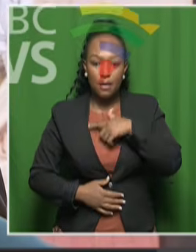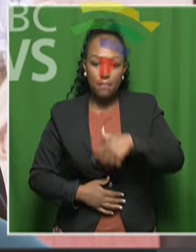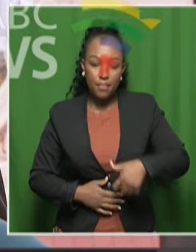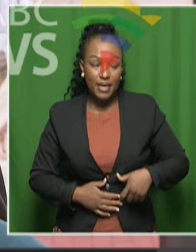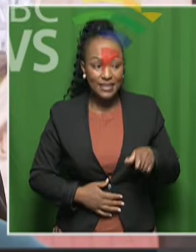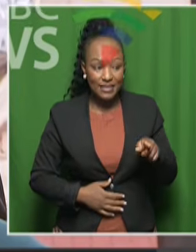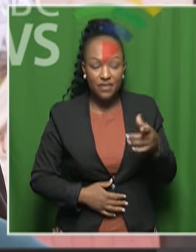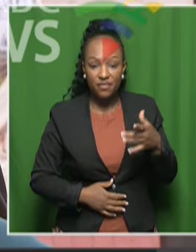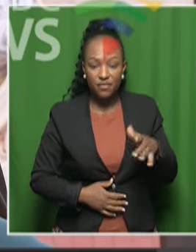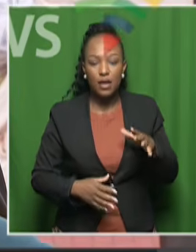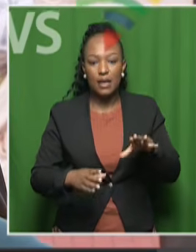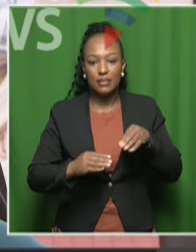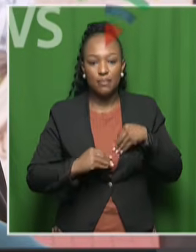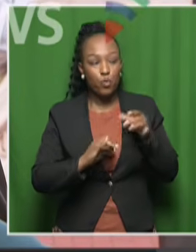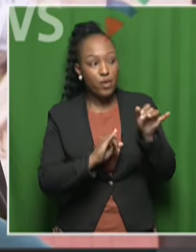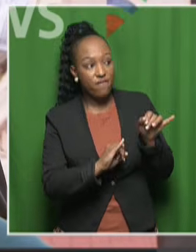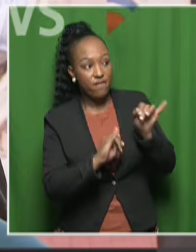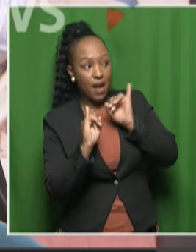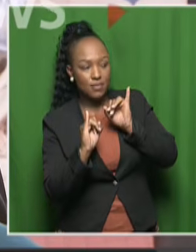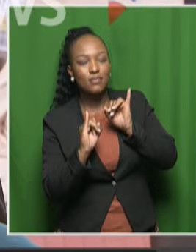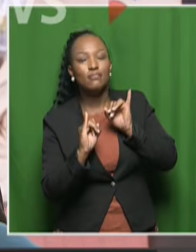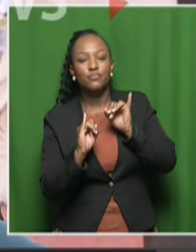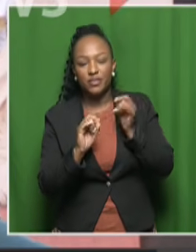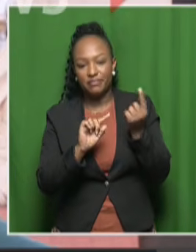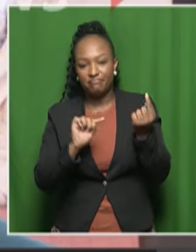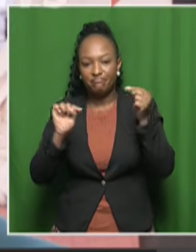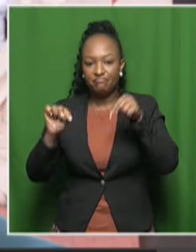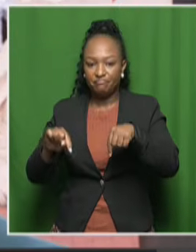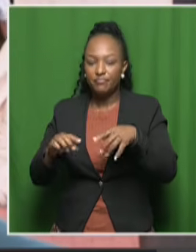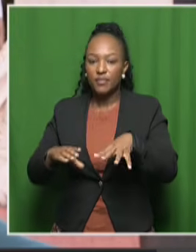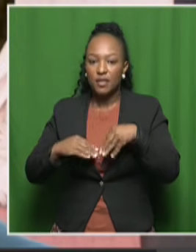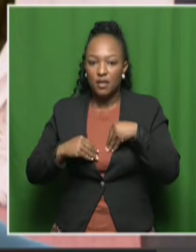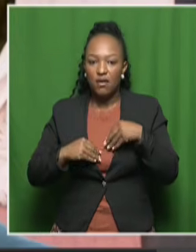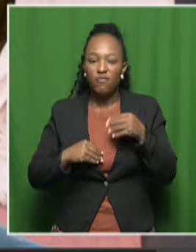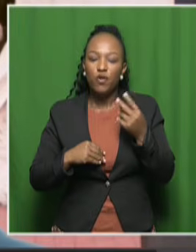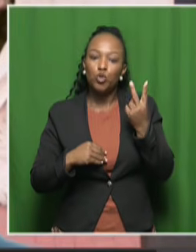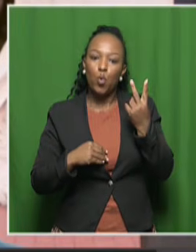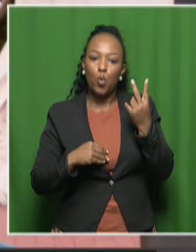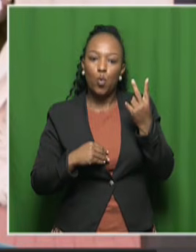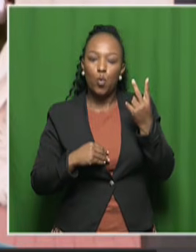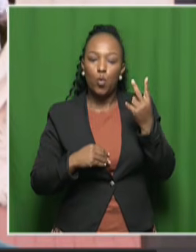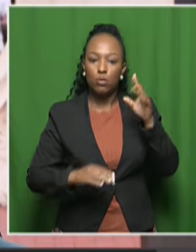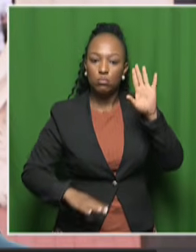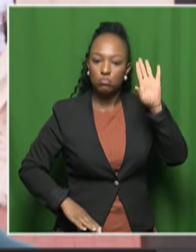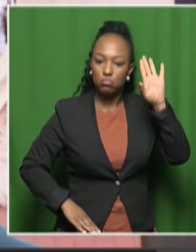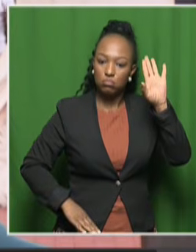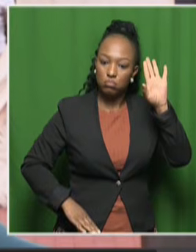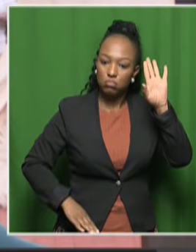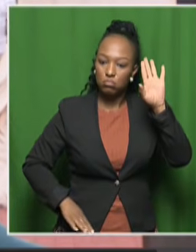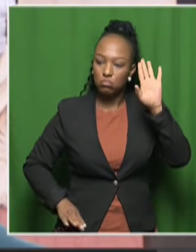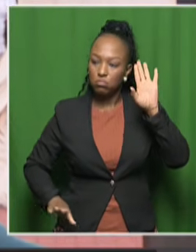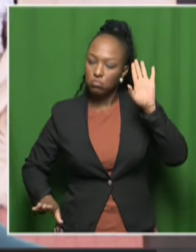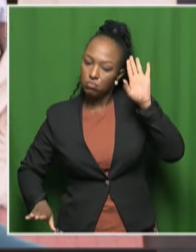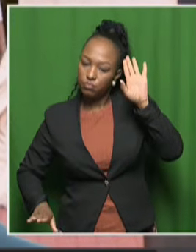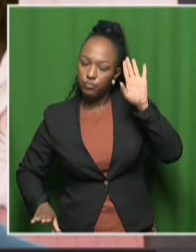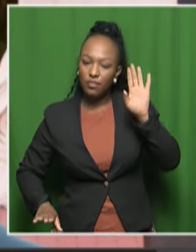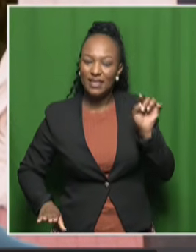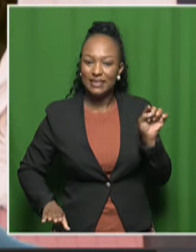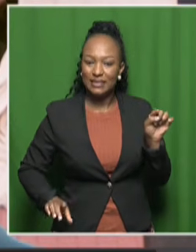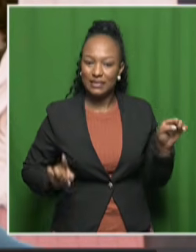accepted our invitation to come and unveil the two statues, landmark